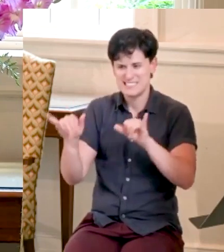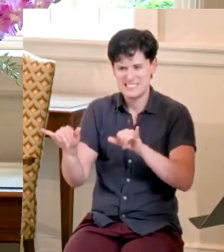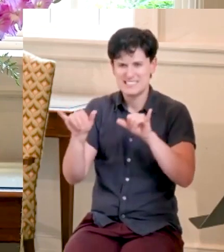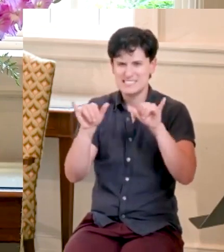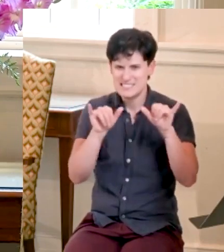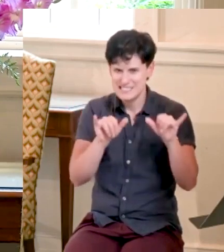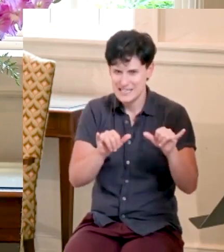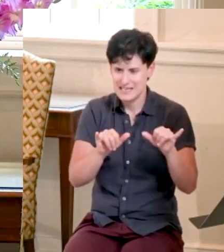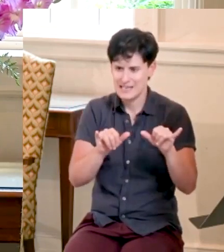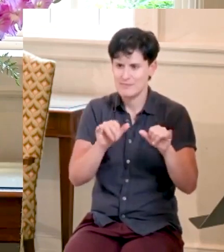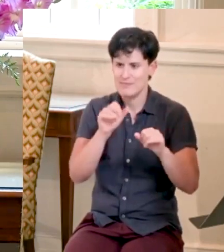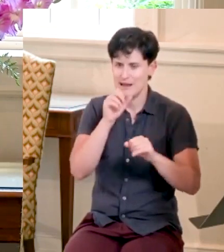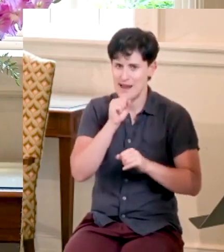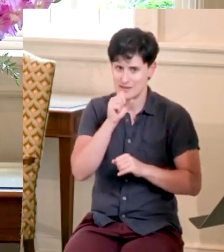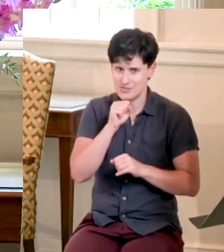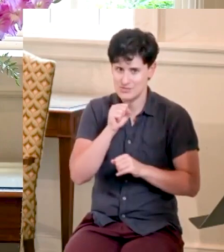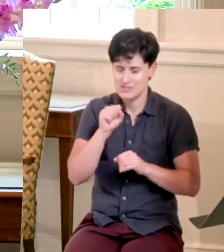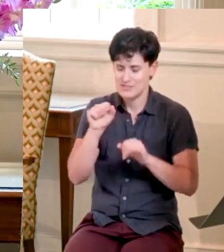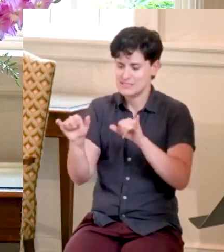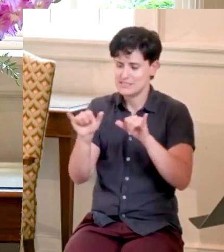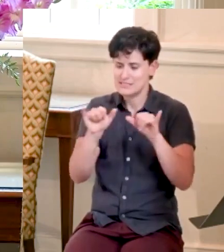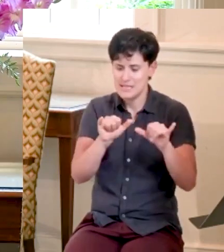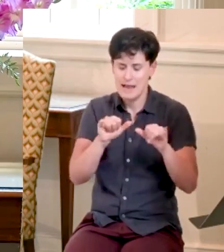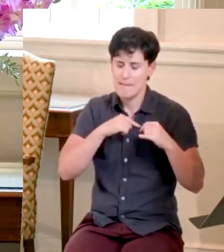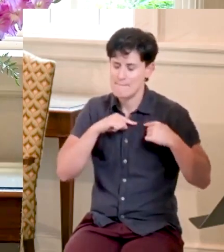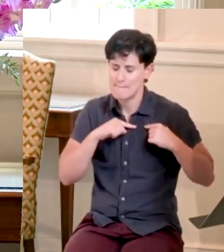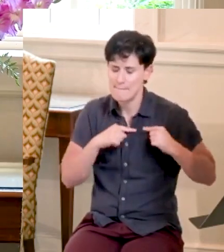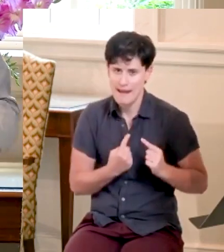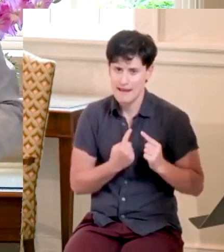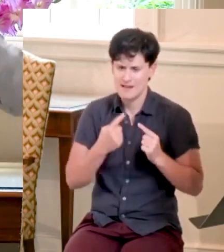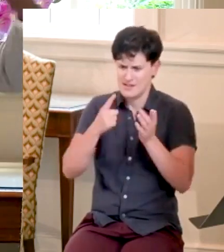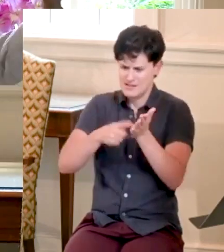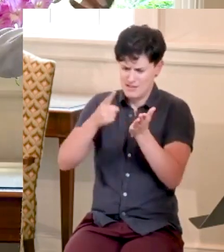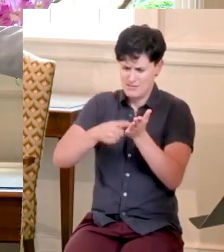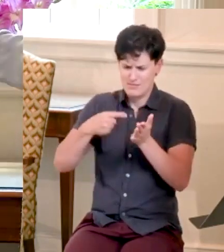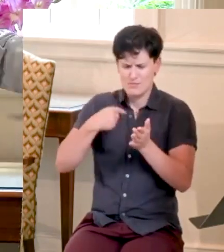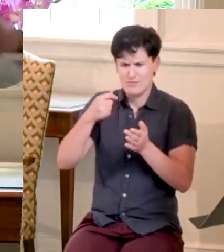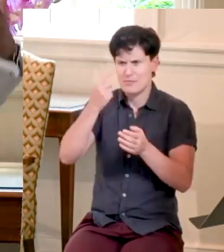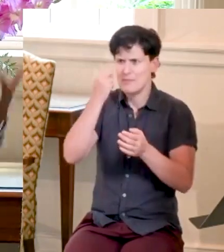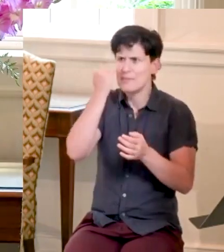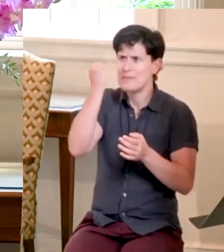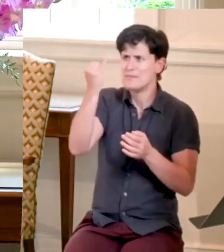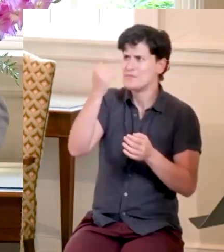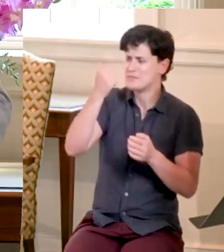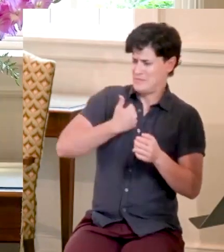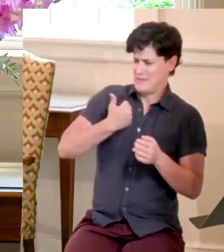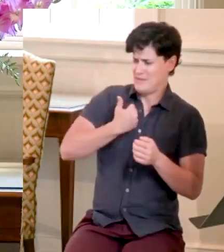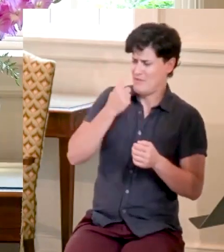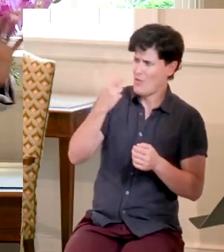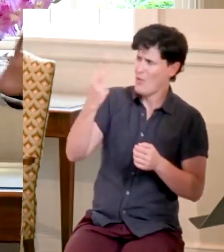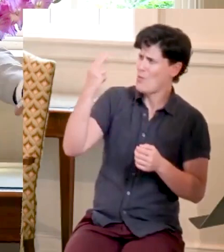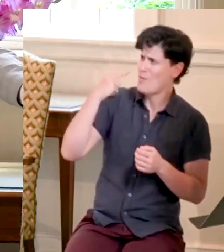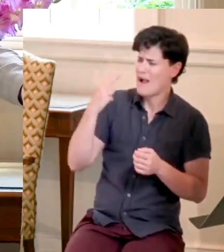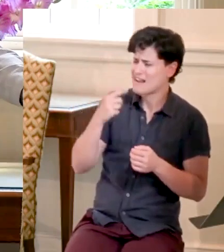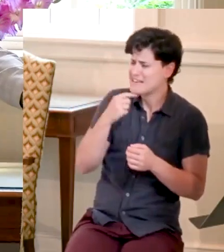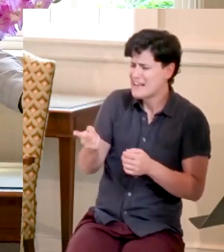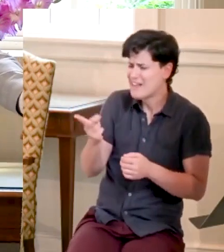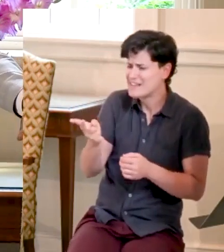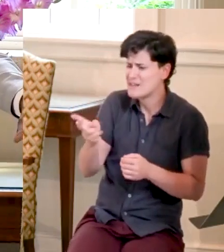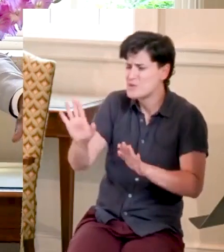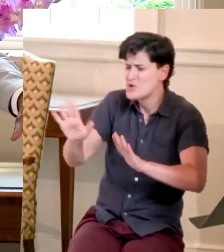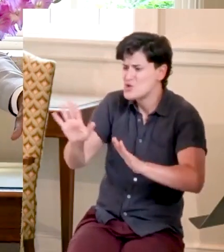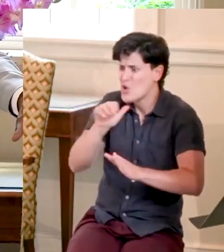ache, same pain. Sometimes I imagine myself going back and telling them, don't go home